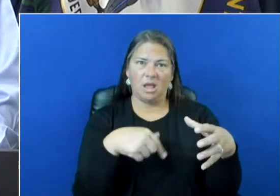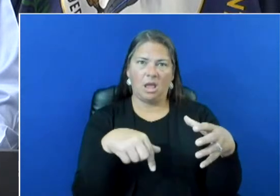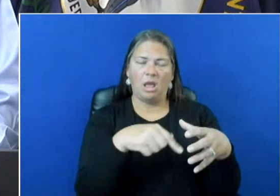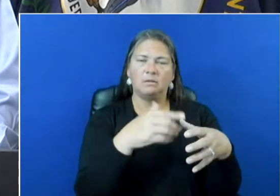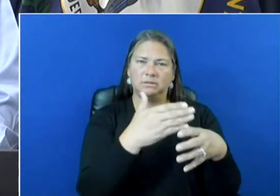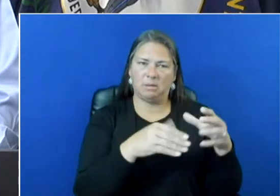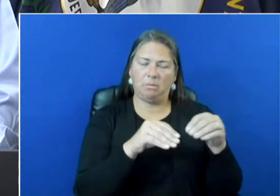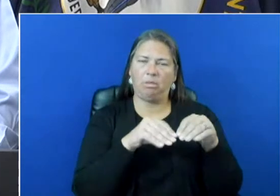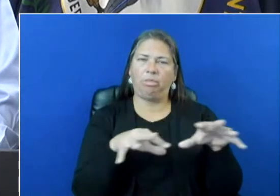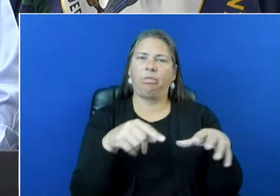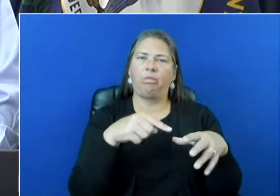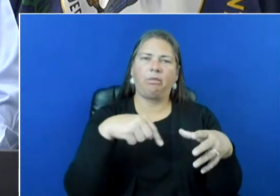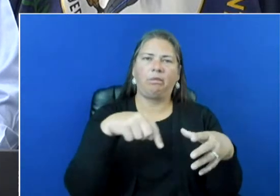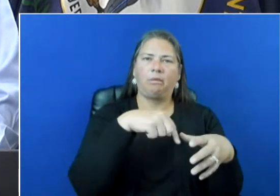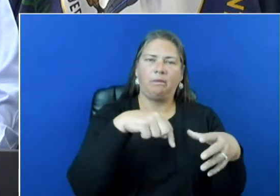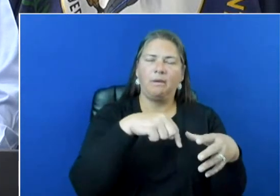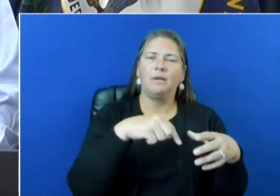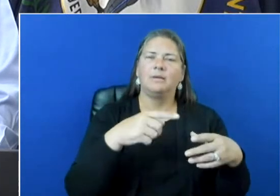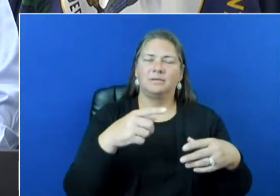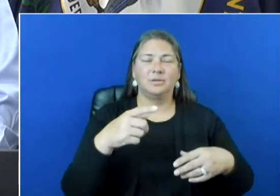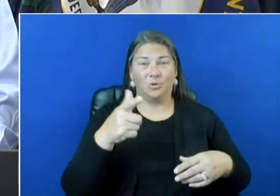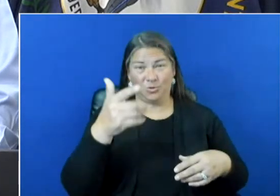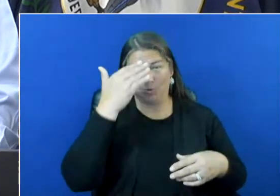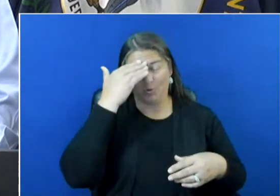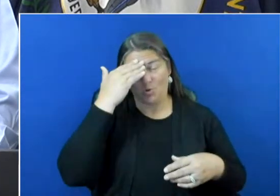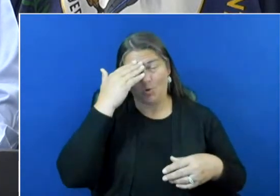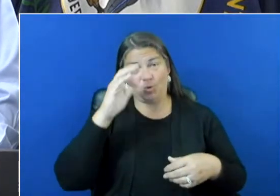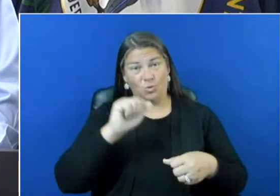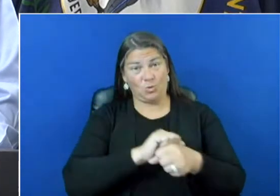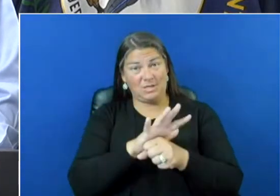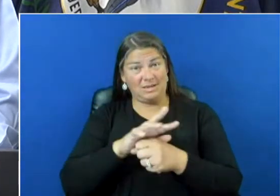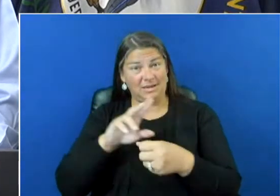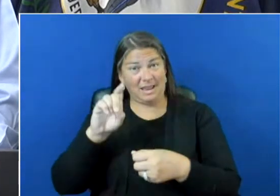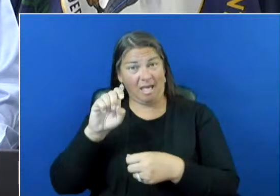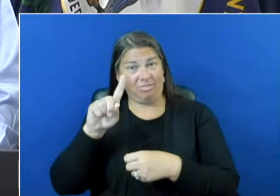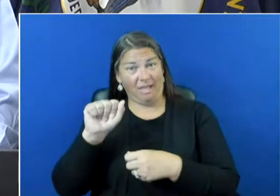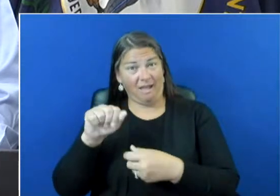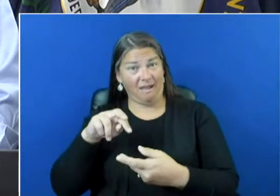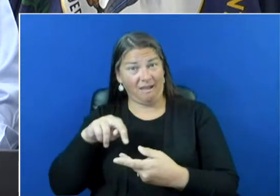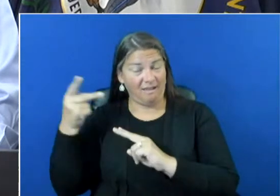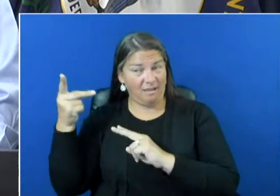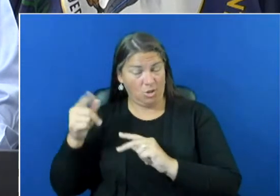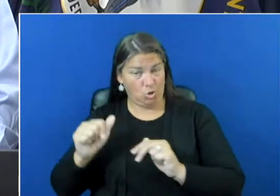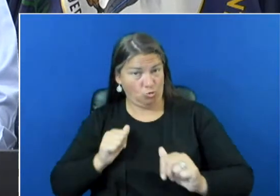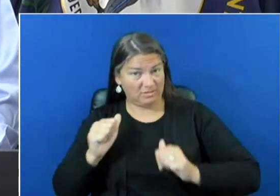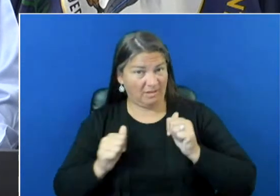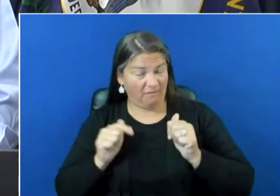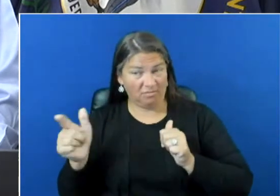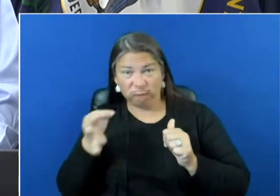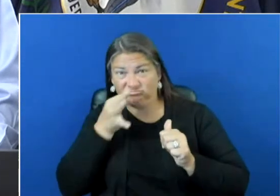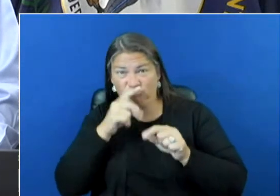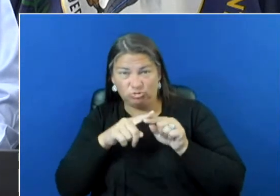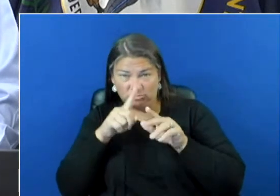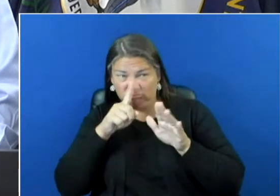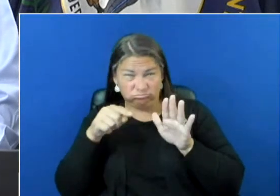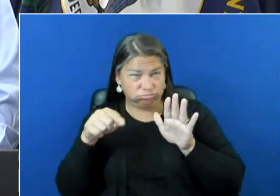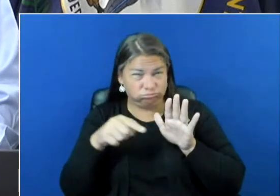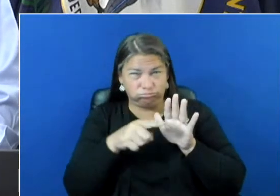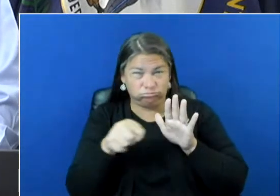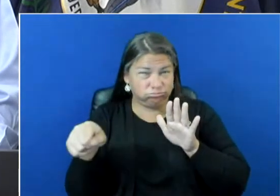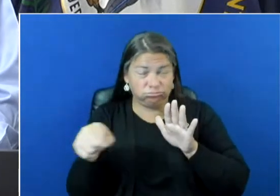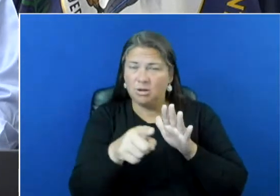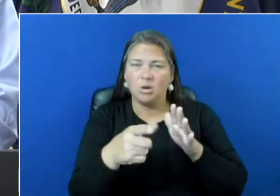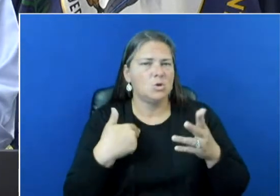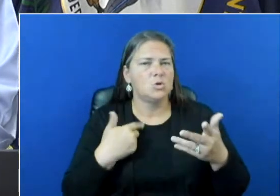that since we know the Delta variant is aggressive, that we don't let it back and our healthcare settings. And this is